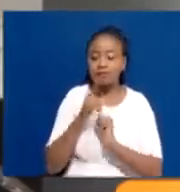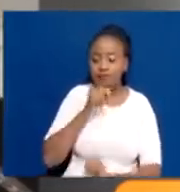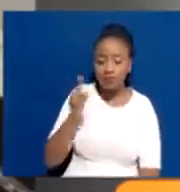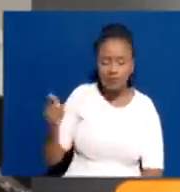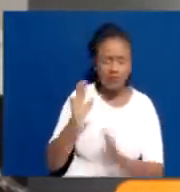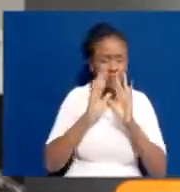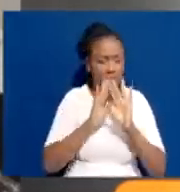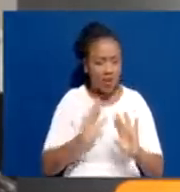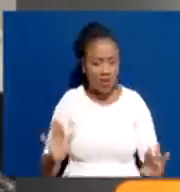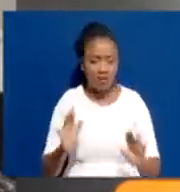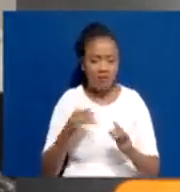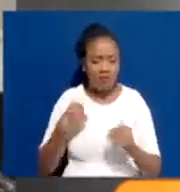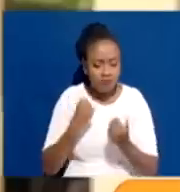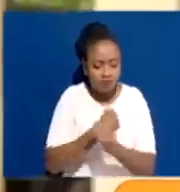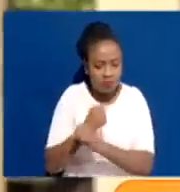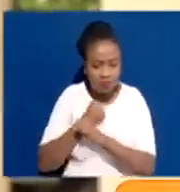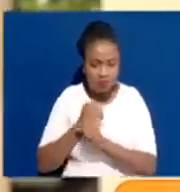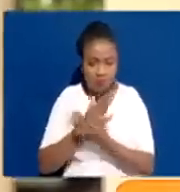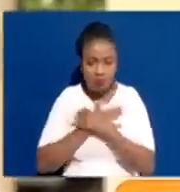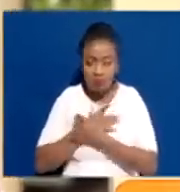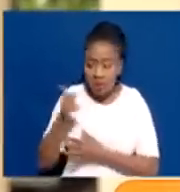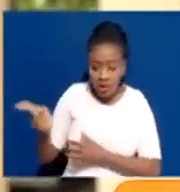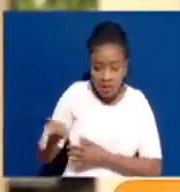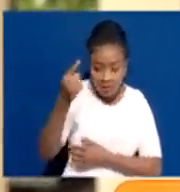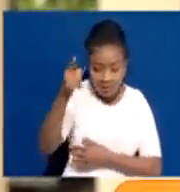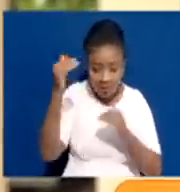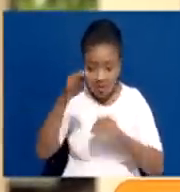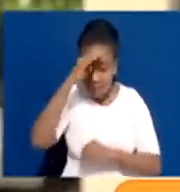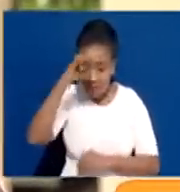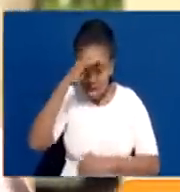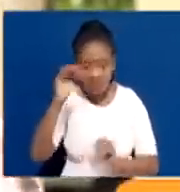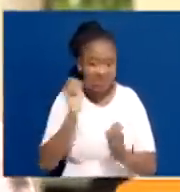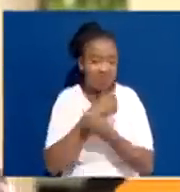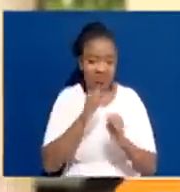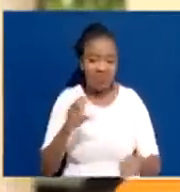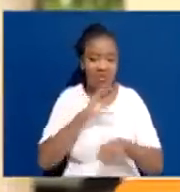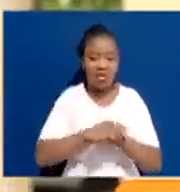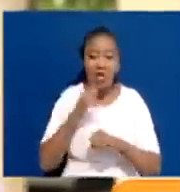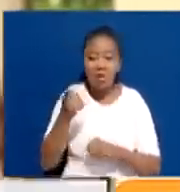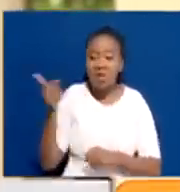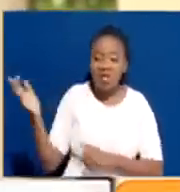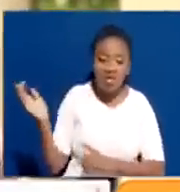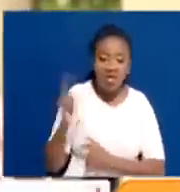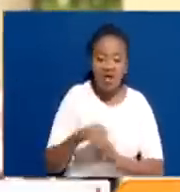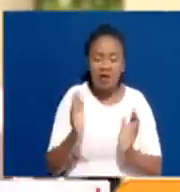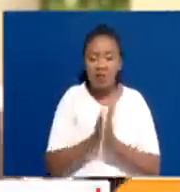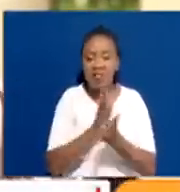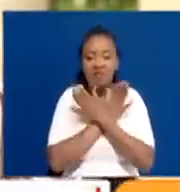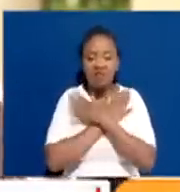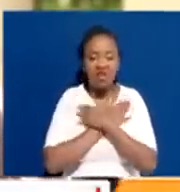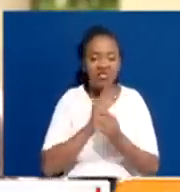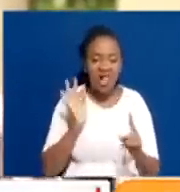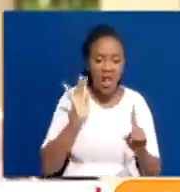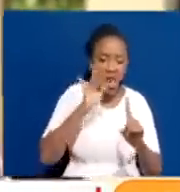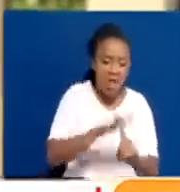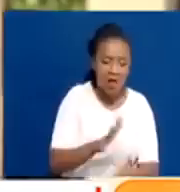guarded his social circle. Huwezi pata mzee kwa ba, huwezi pata mzee amekuja na marafiki kama hapa ati wamekuja